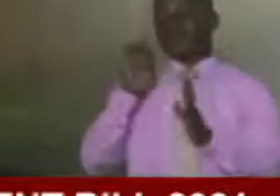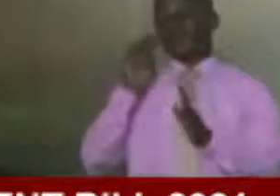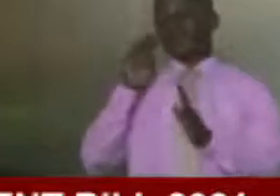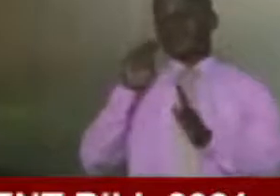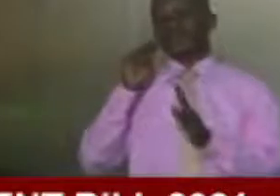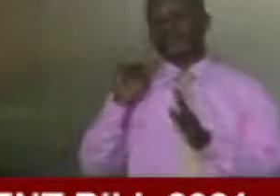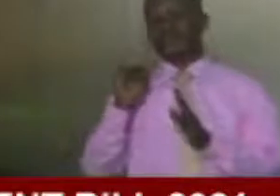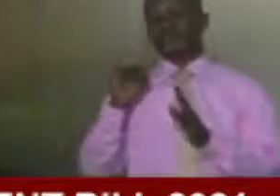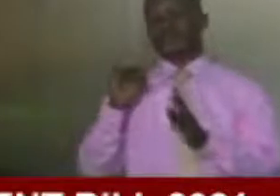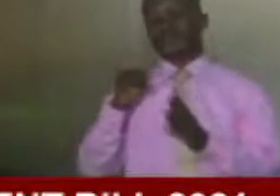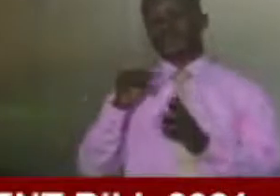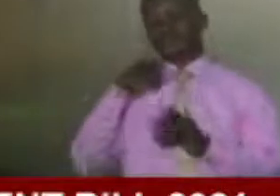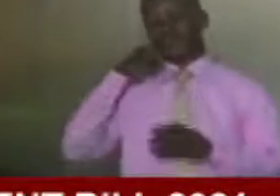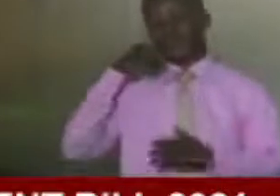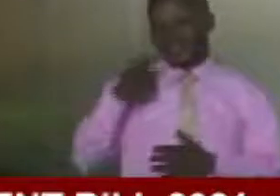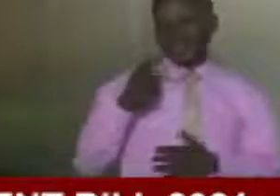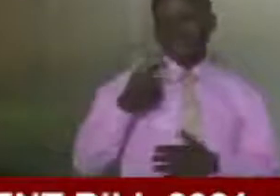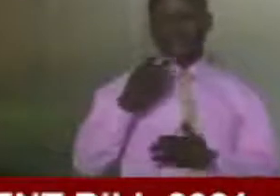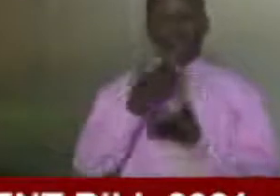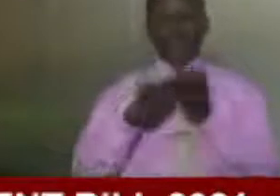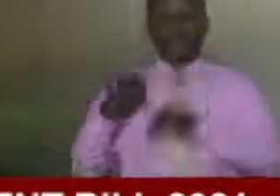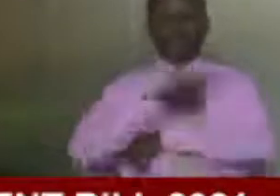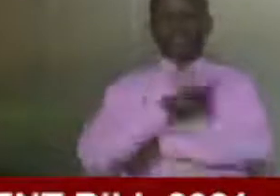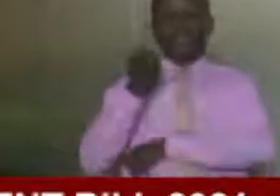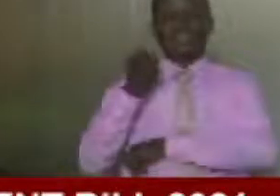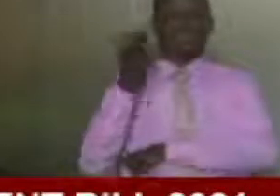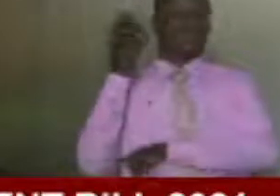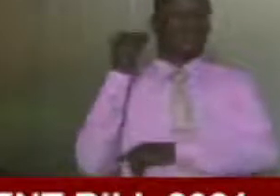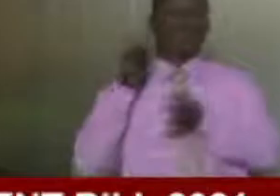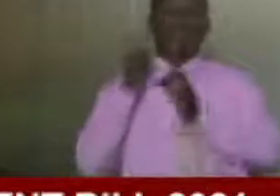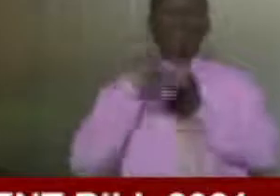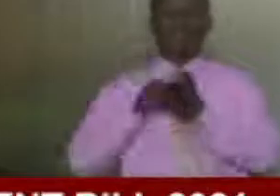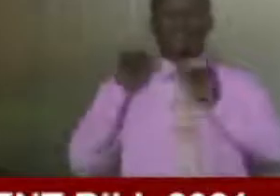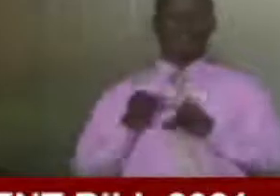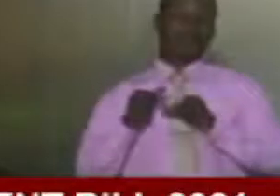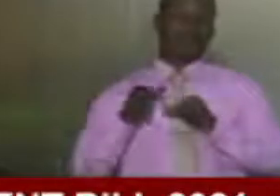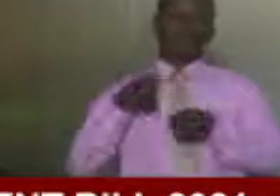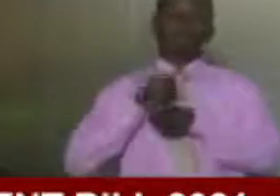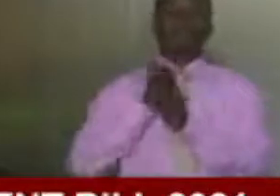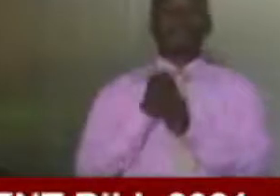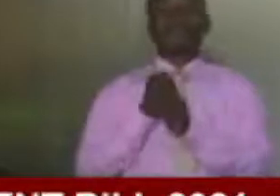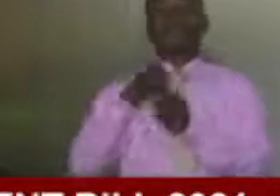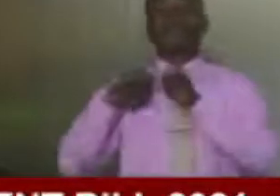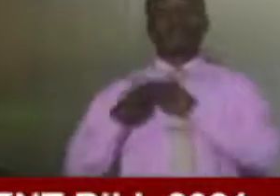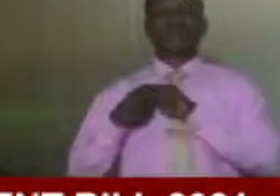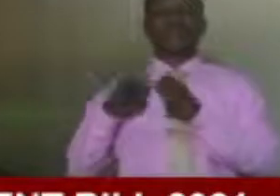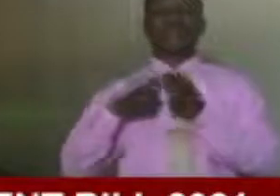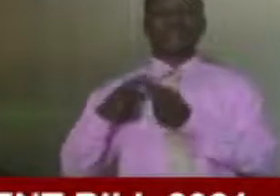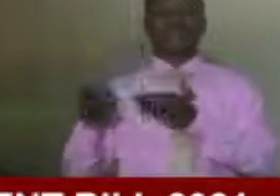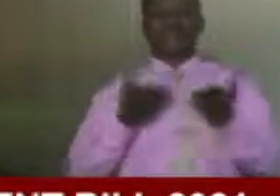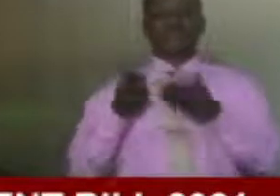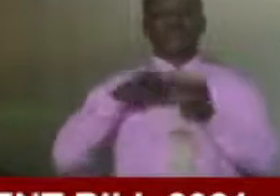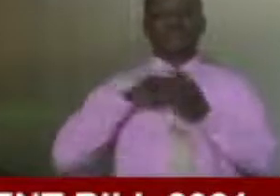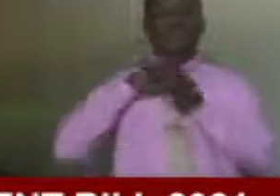at some commissioning some days ago, that if that was the only problem, that he was going to take it back to the National Assembly. Now,